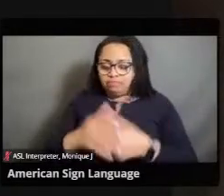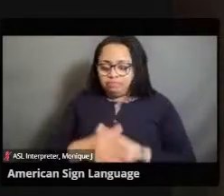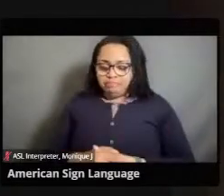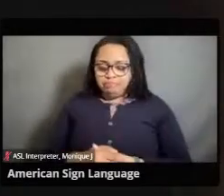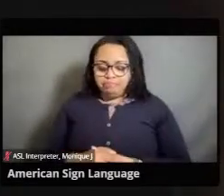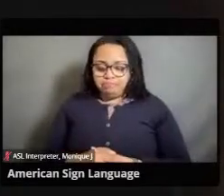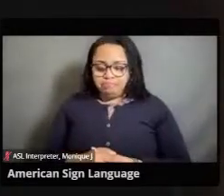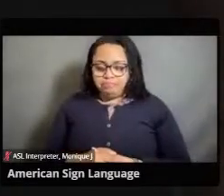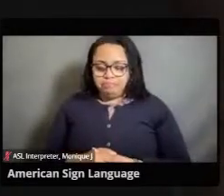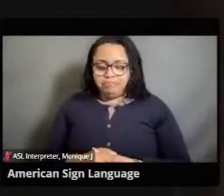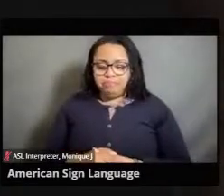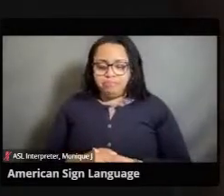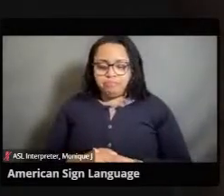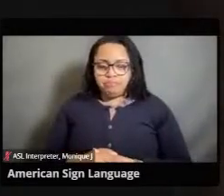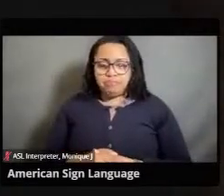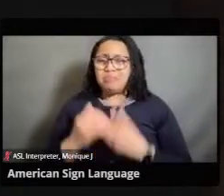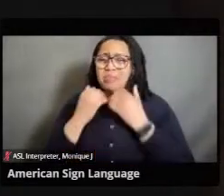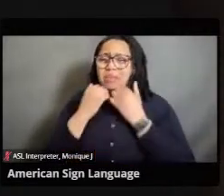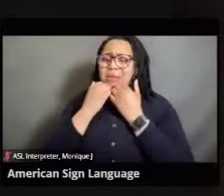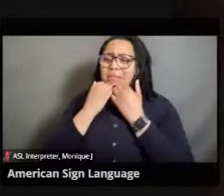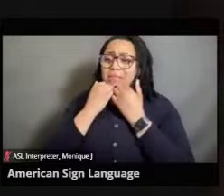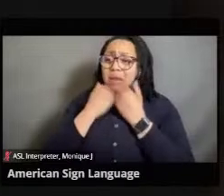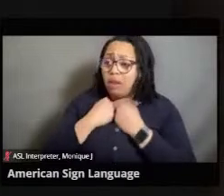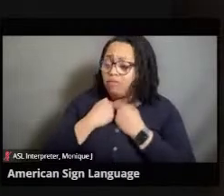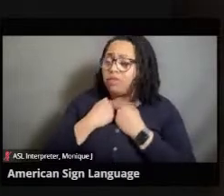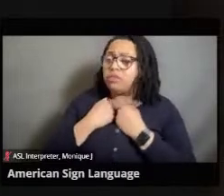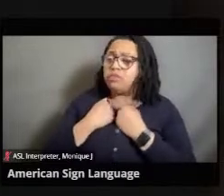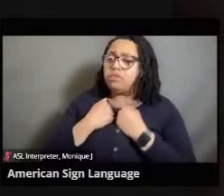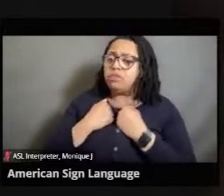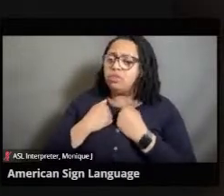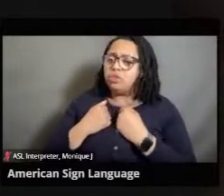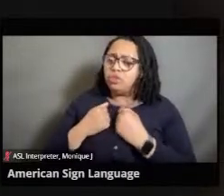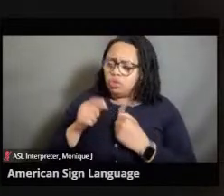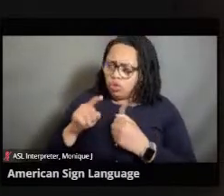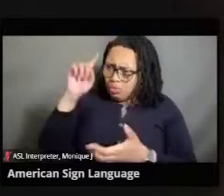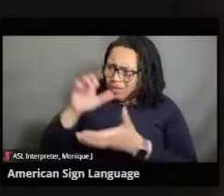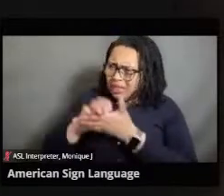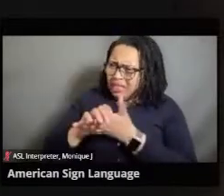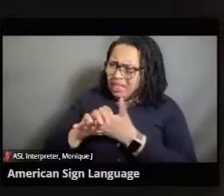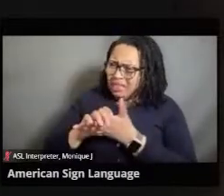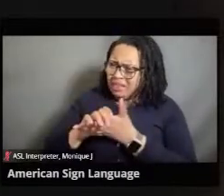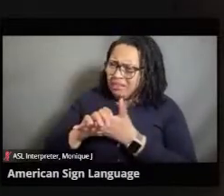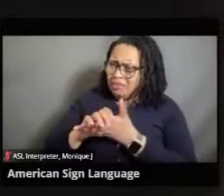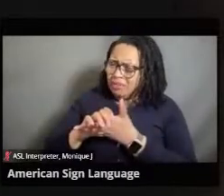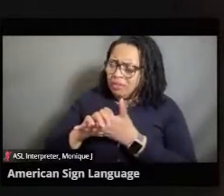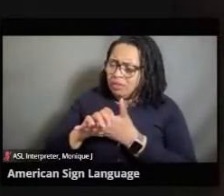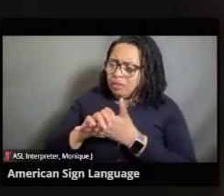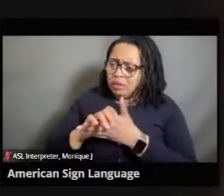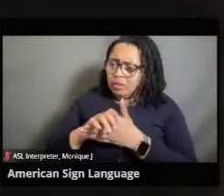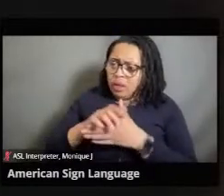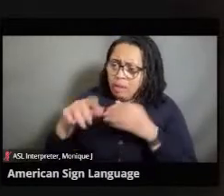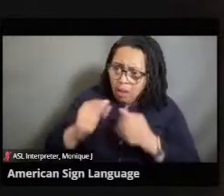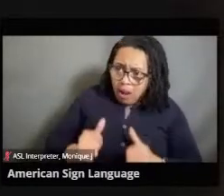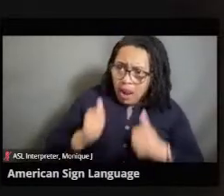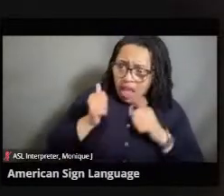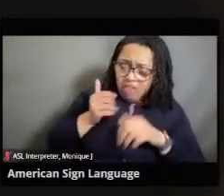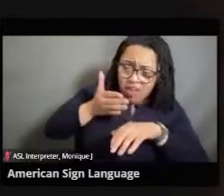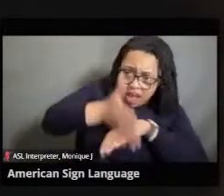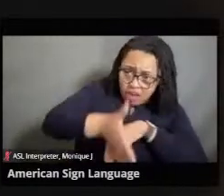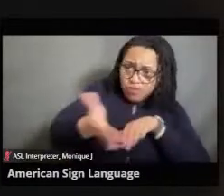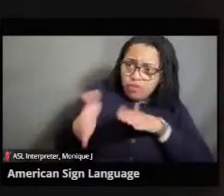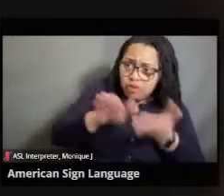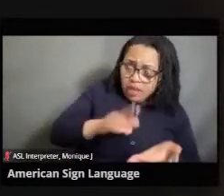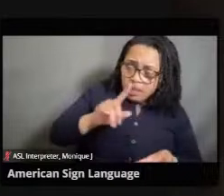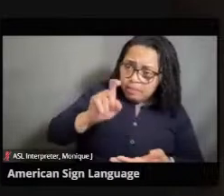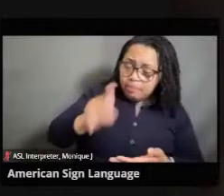Beloved, do you believe in the life after death? On this holy day,